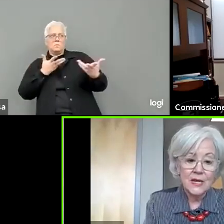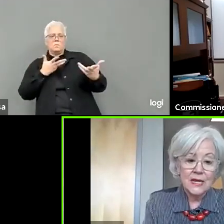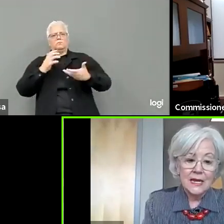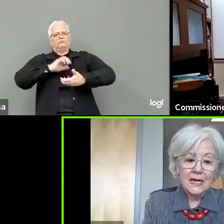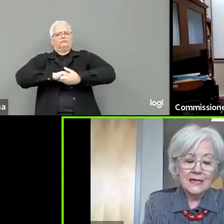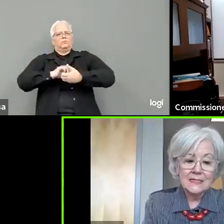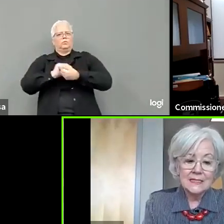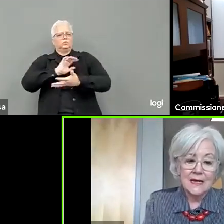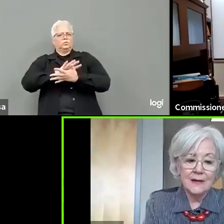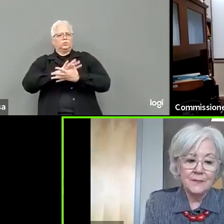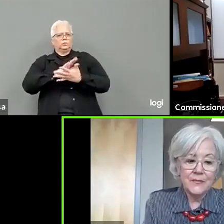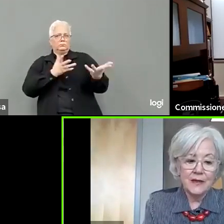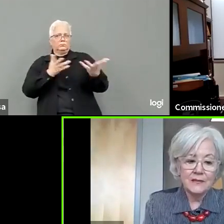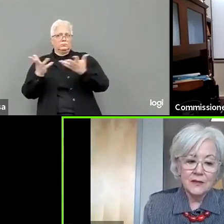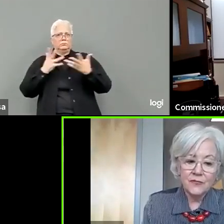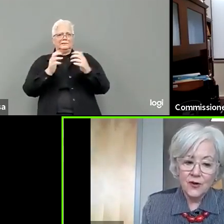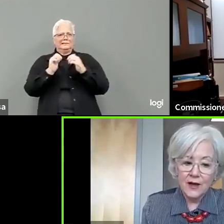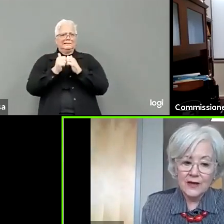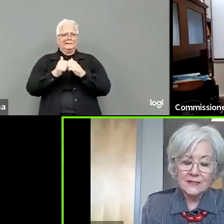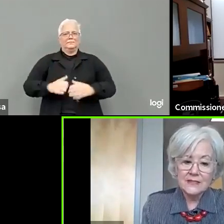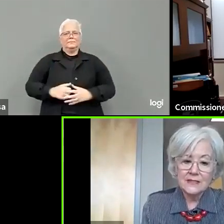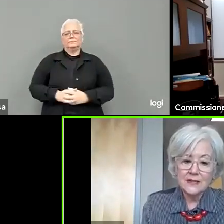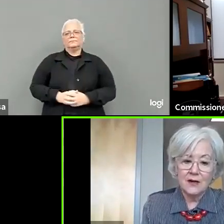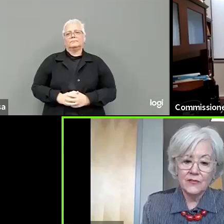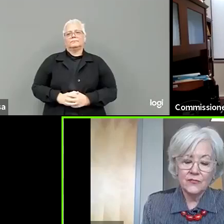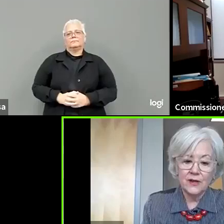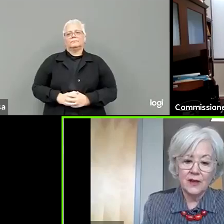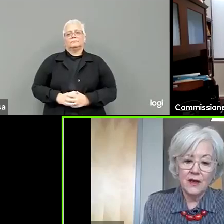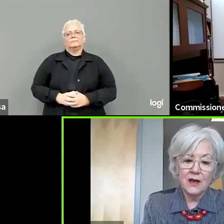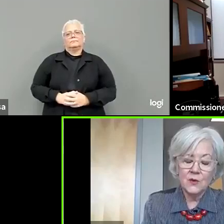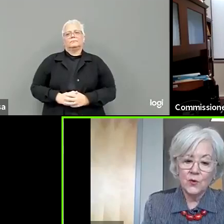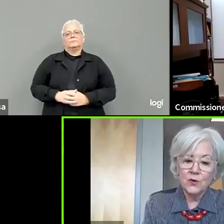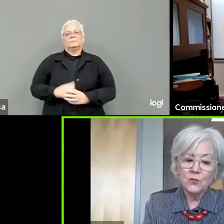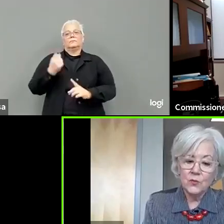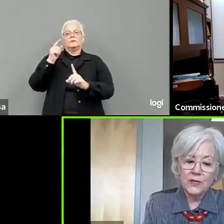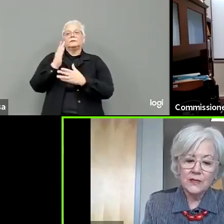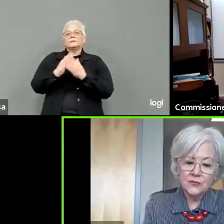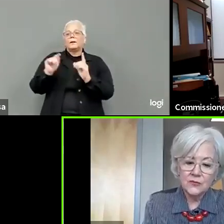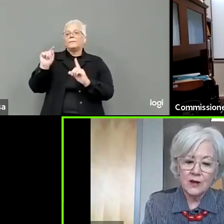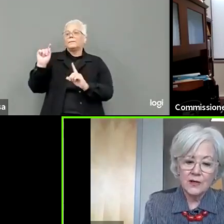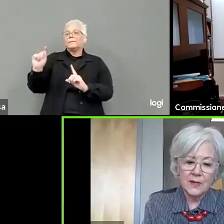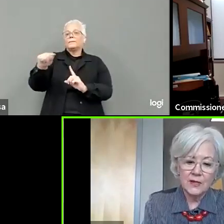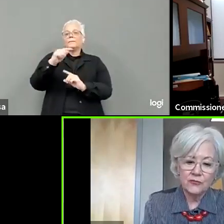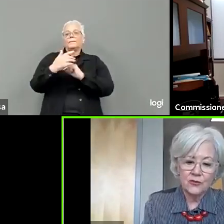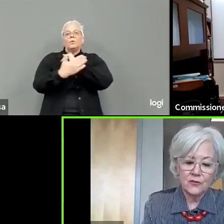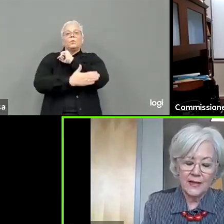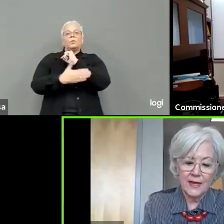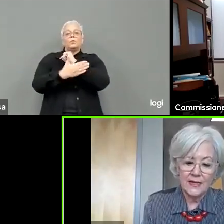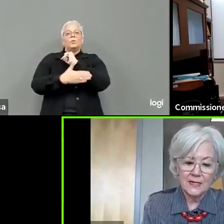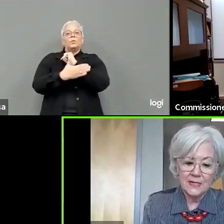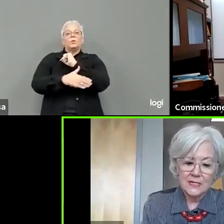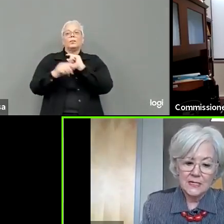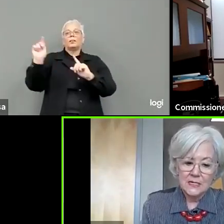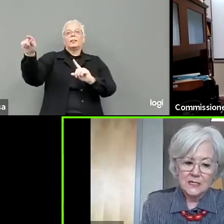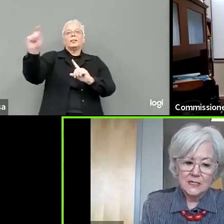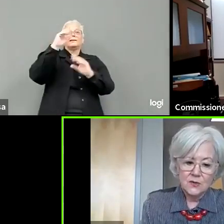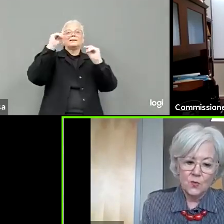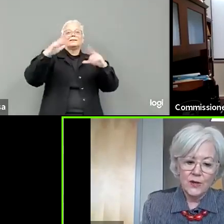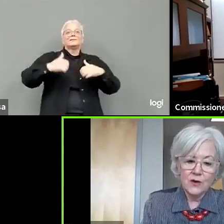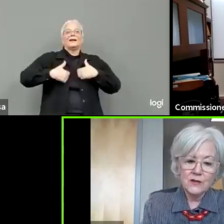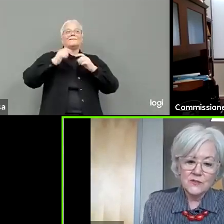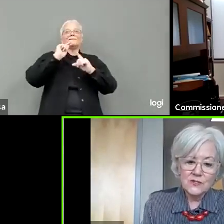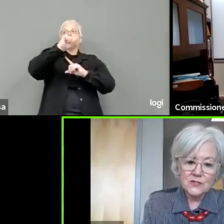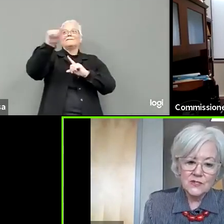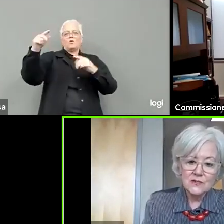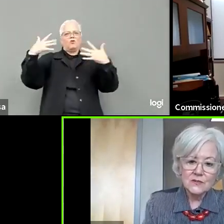So it's, I think for us on the front line, we're really trying to make sure that